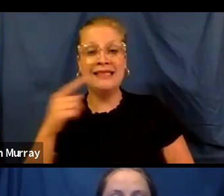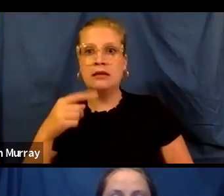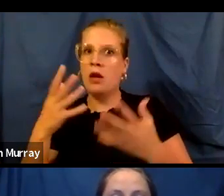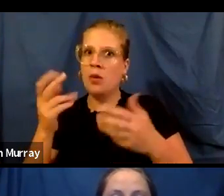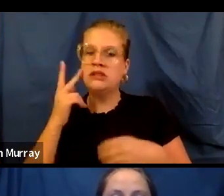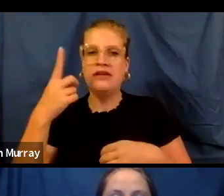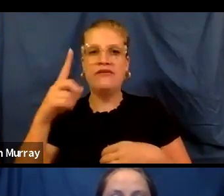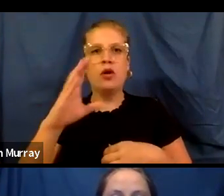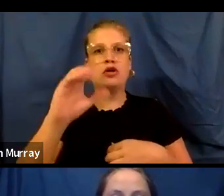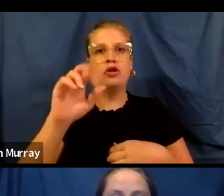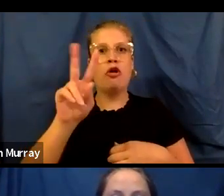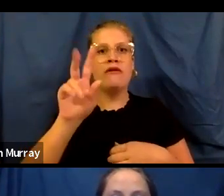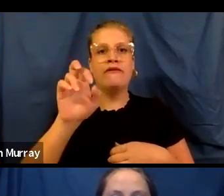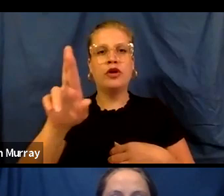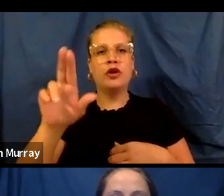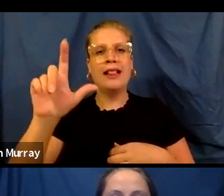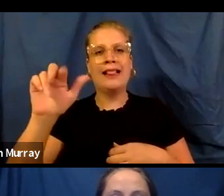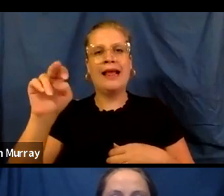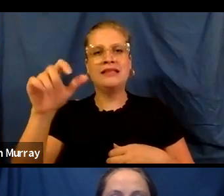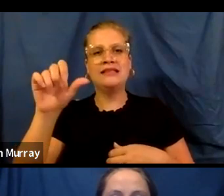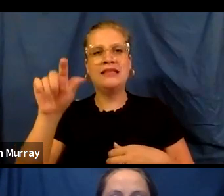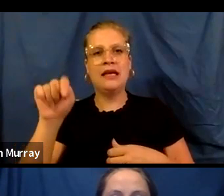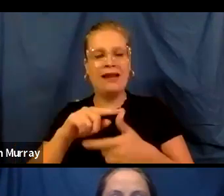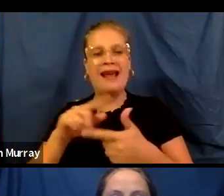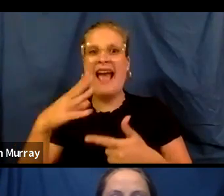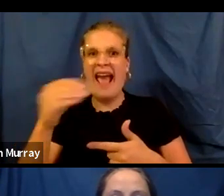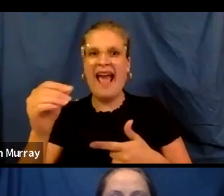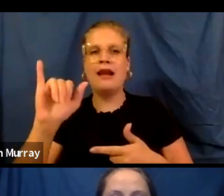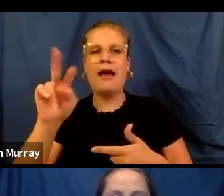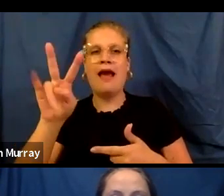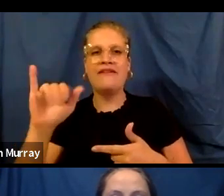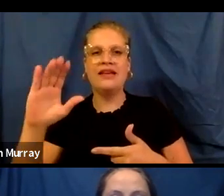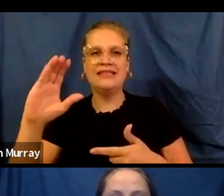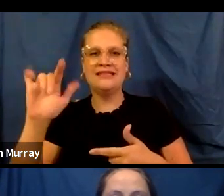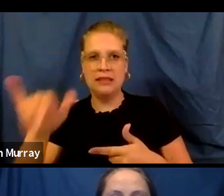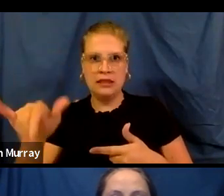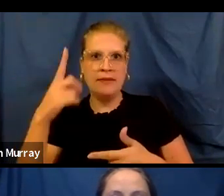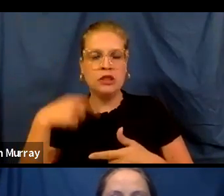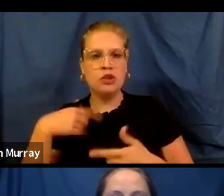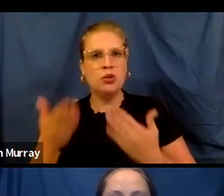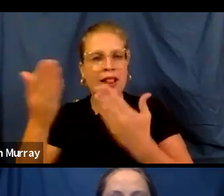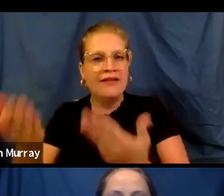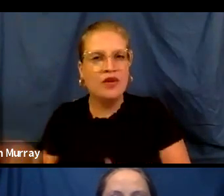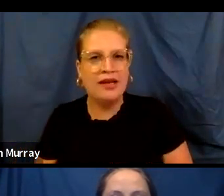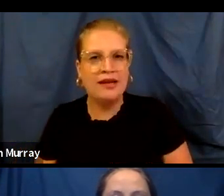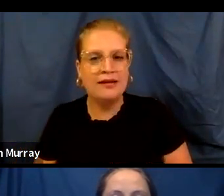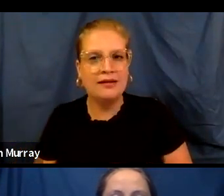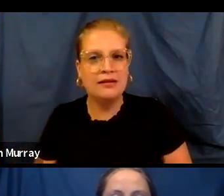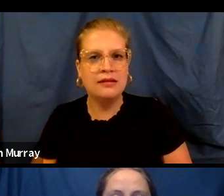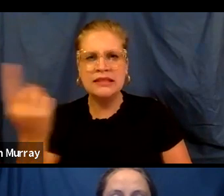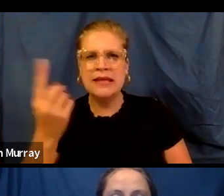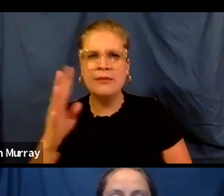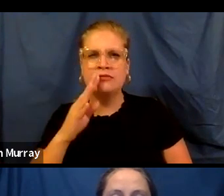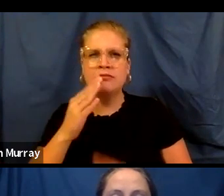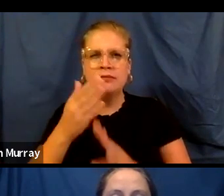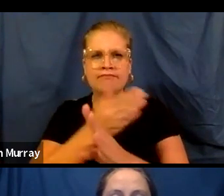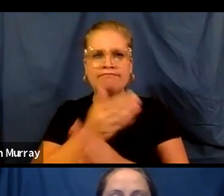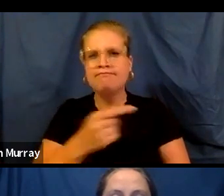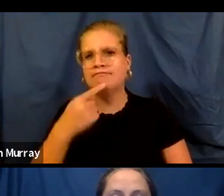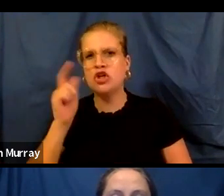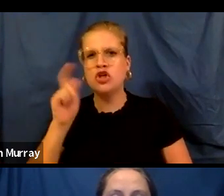Ivy City. That's what I really could, especially since you're delivering, because someone spoke earlier that they couldn't